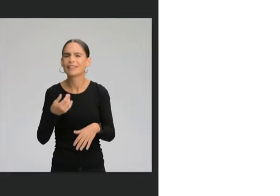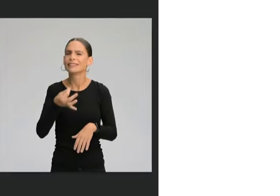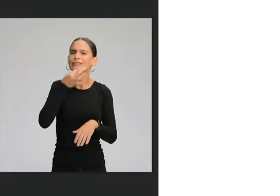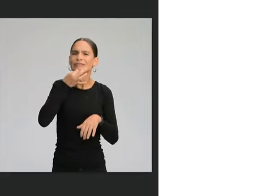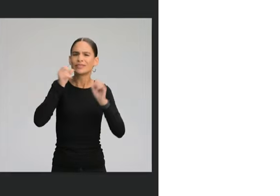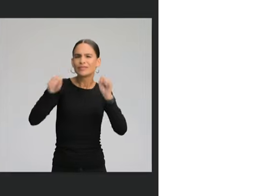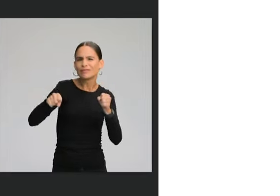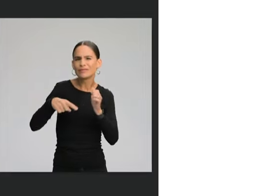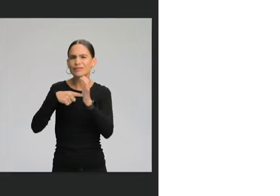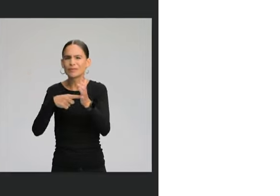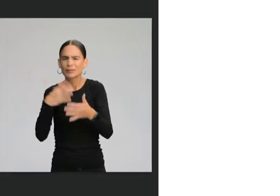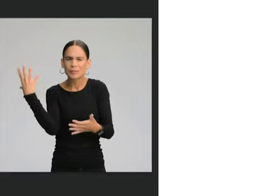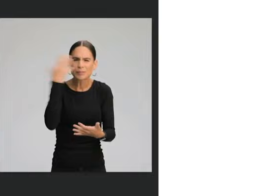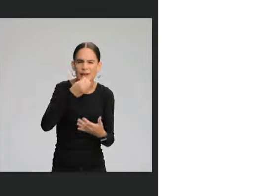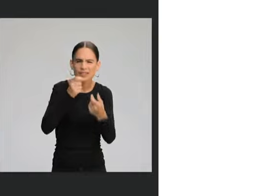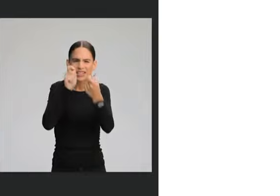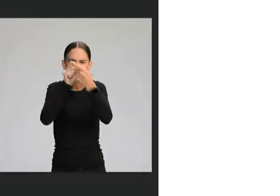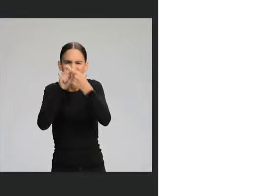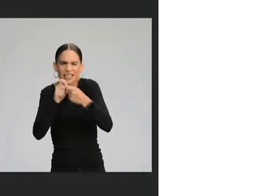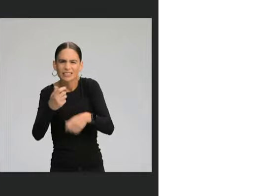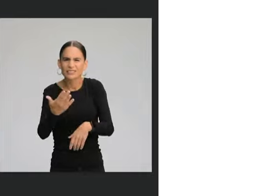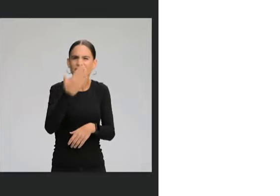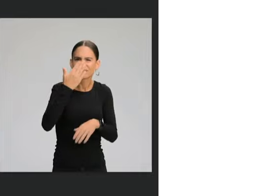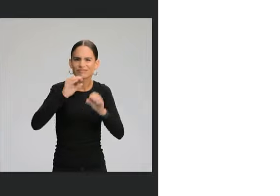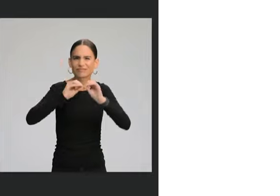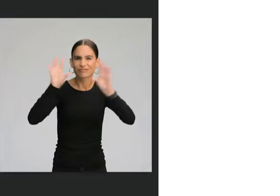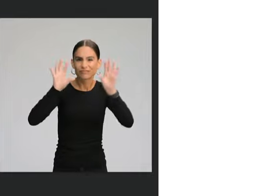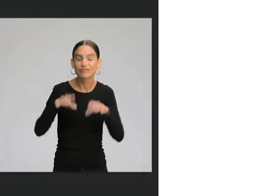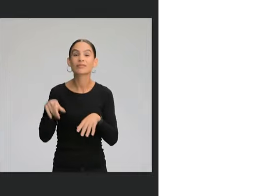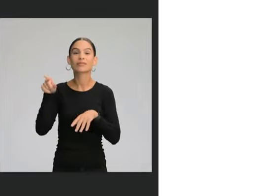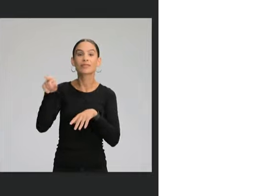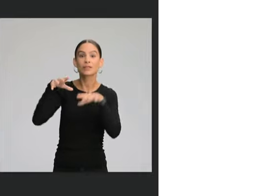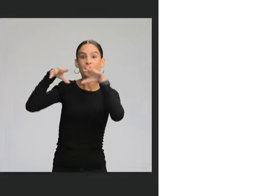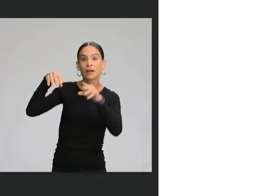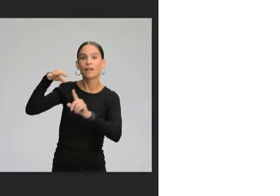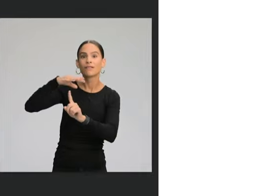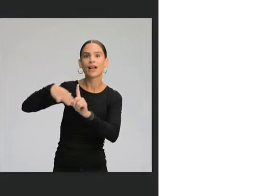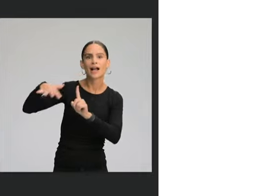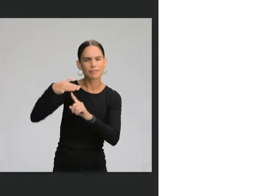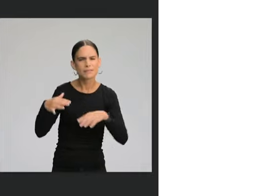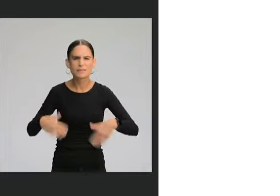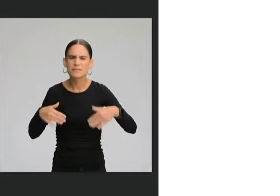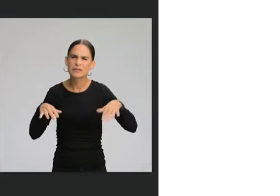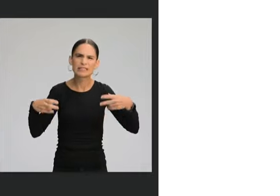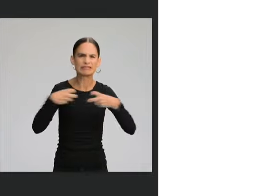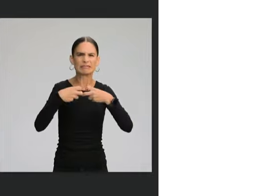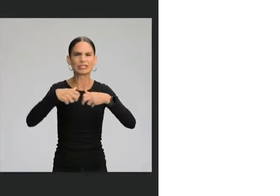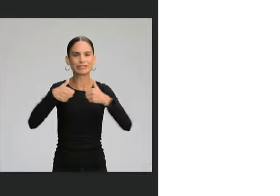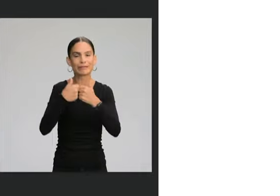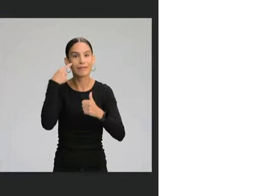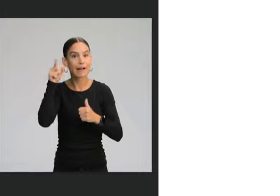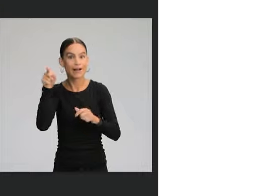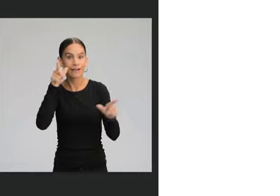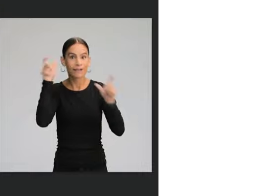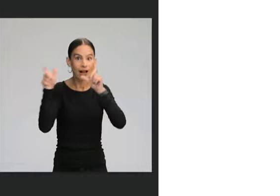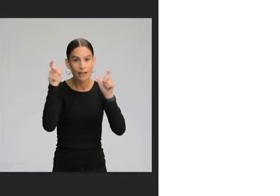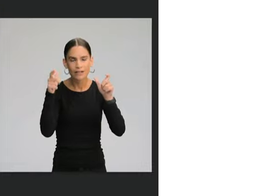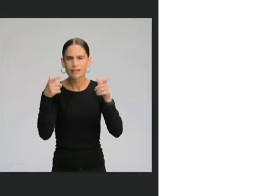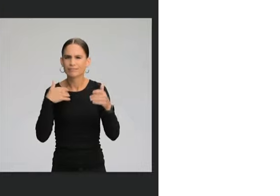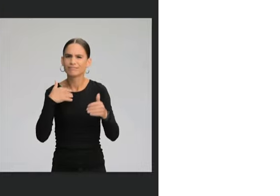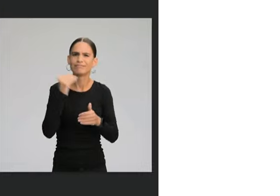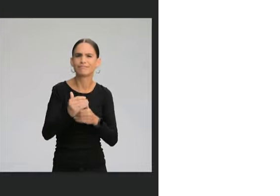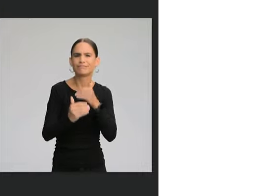up close. Low light environments can be a unique challenge with photography. We've made incredible progress in capturing in low light